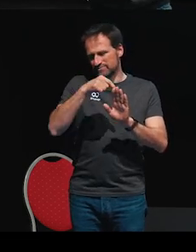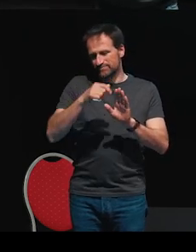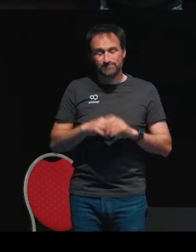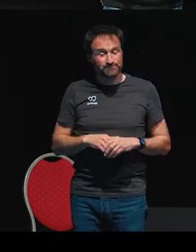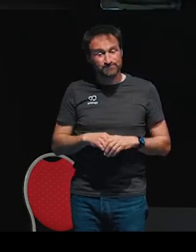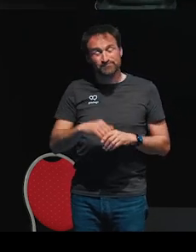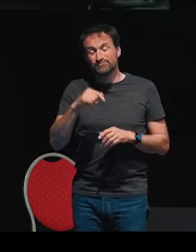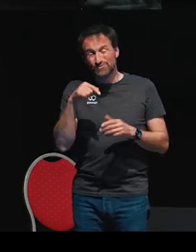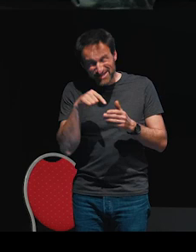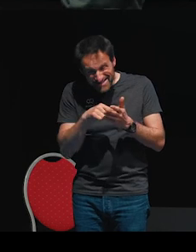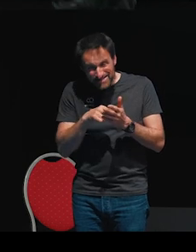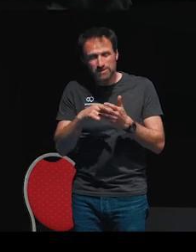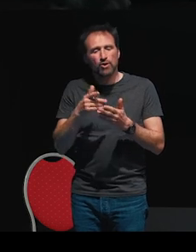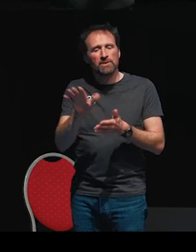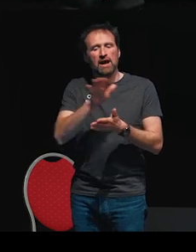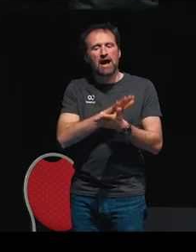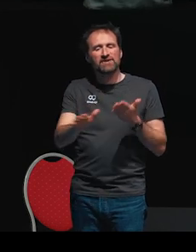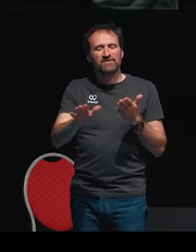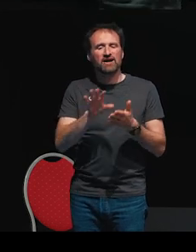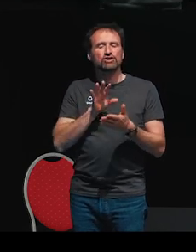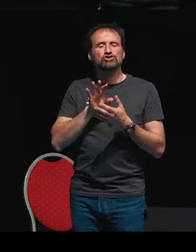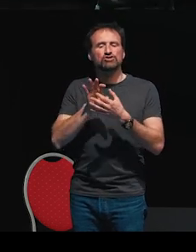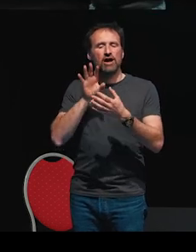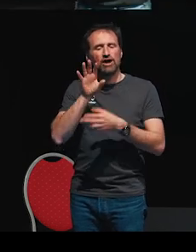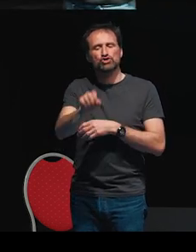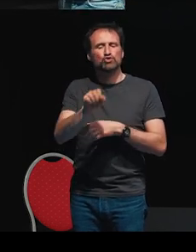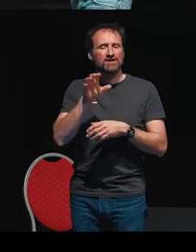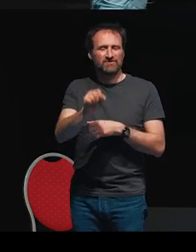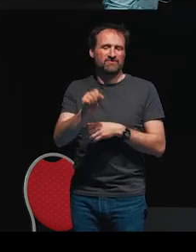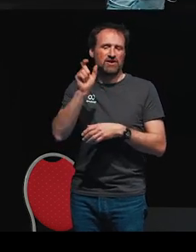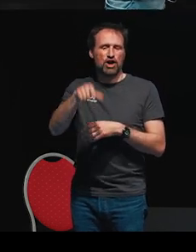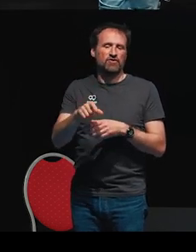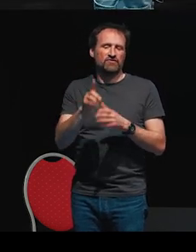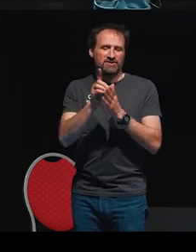simplifies the access to your data or the derivation of your data.